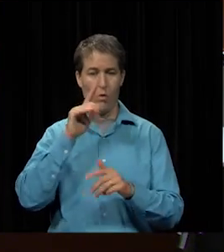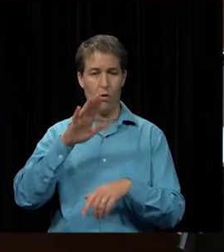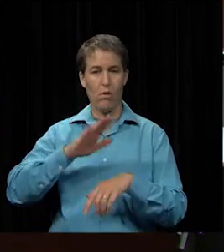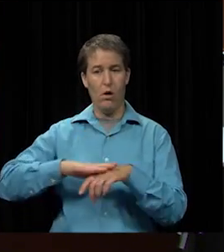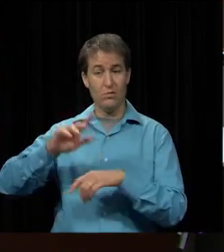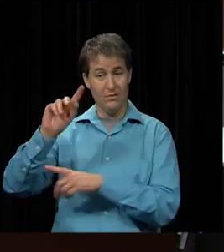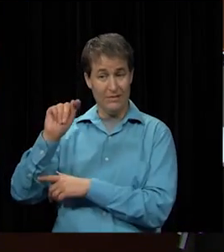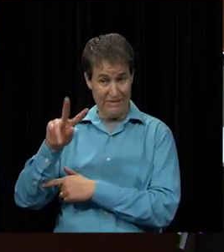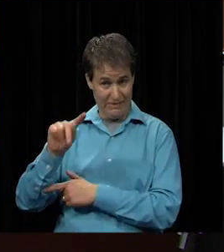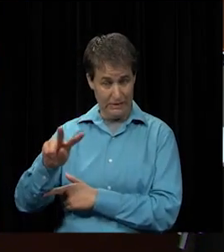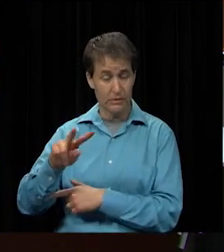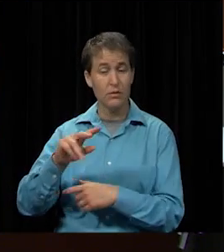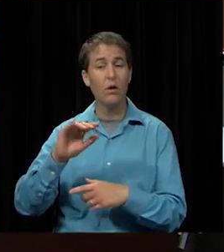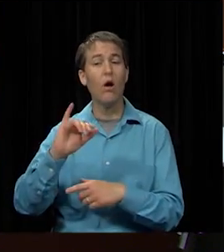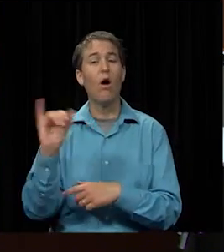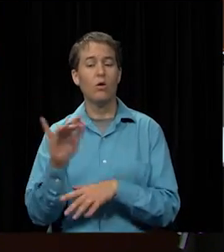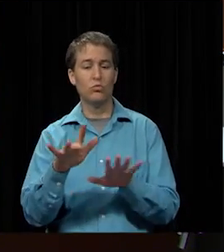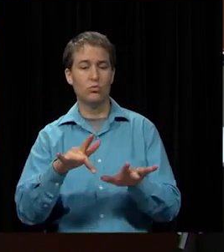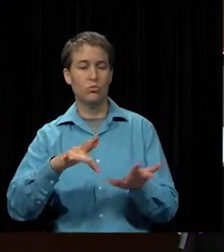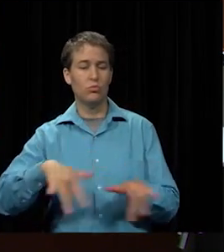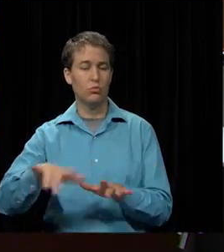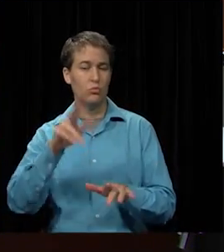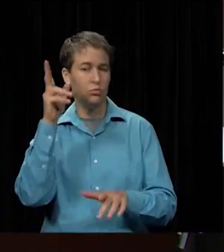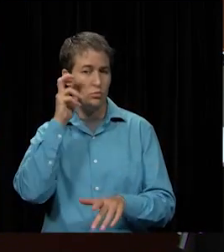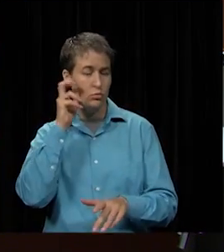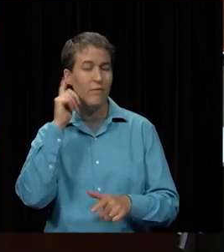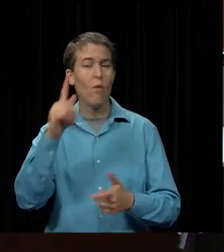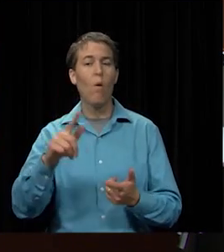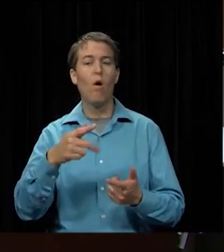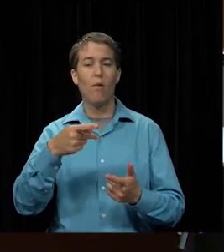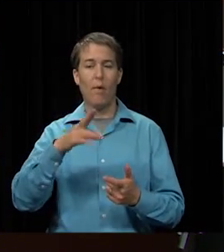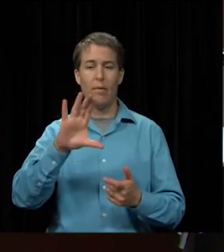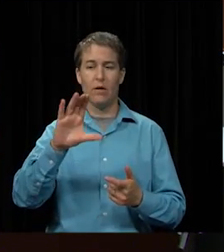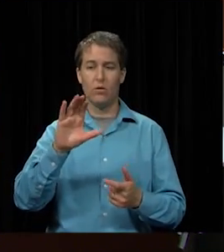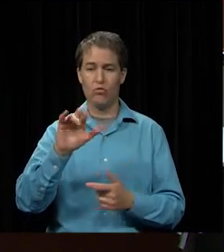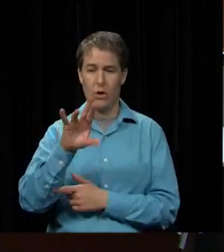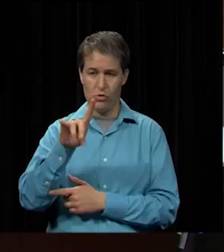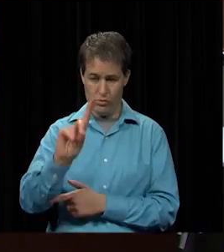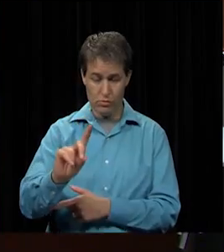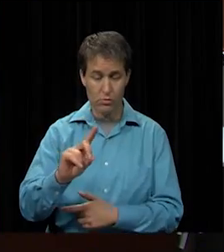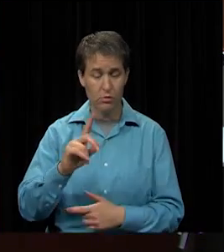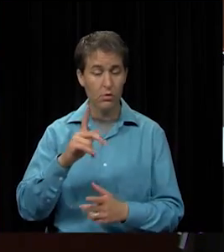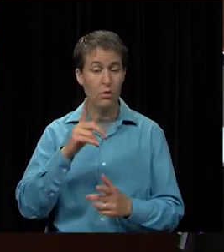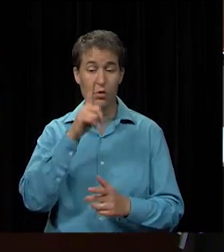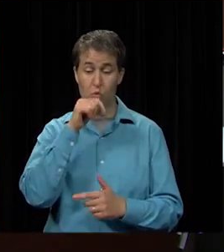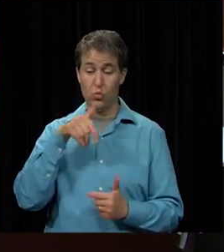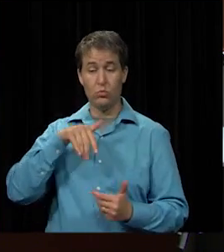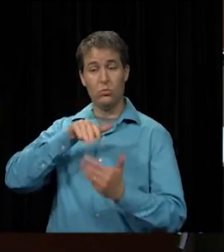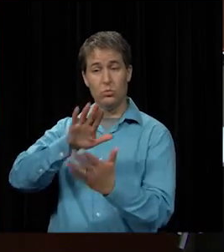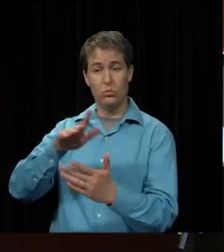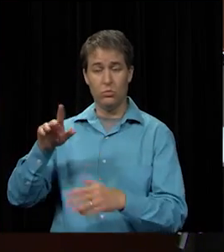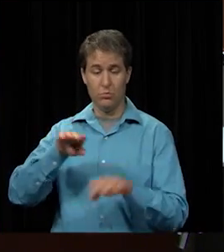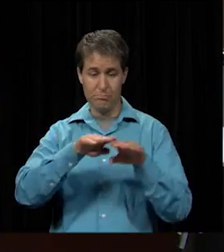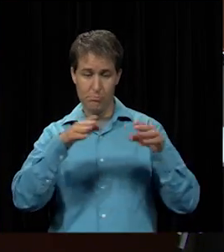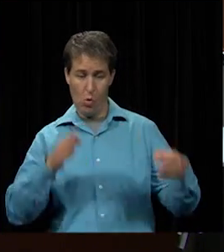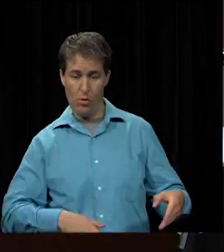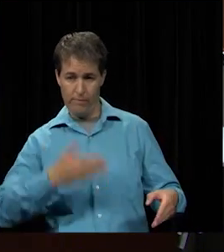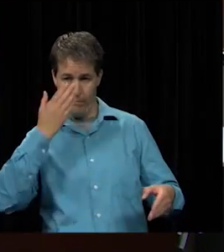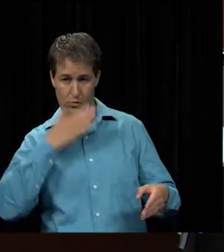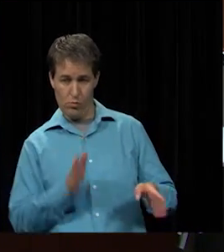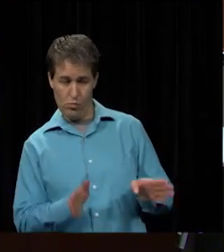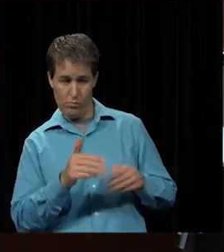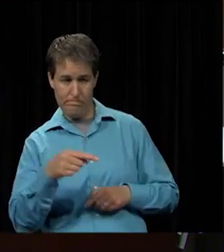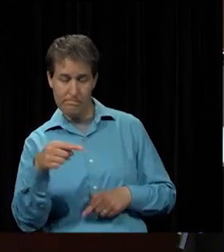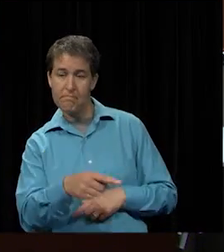educational access channel and audiotaped recorded as a matter of public record. Individuals addressing the Board should come to the podium at the front of the room